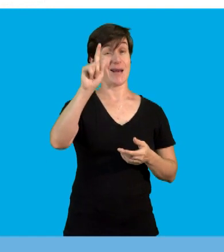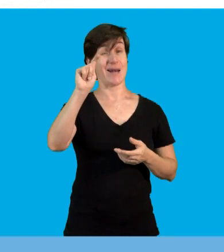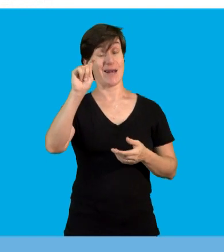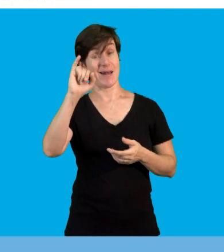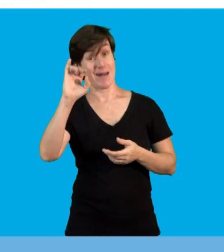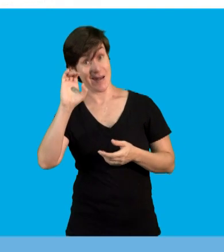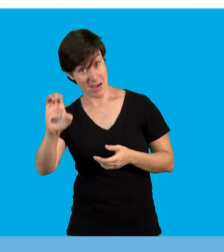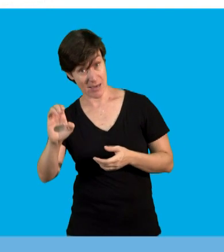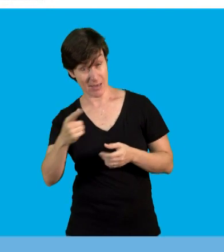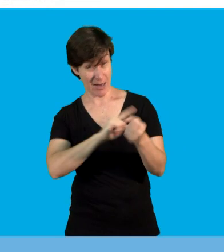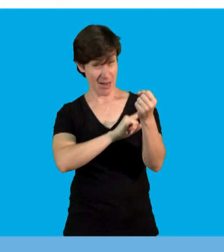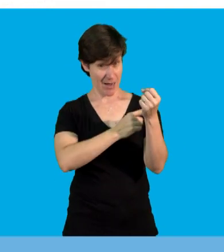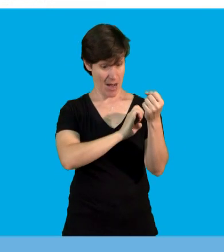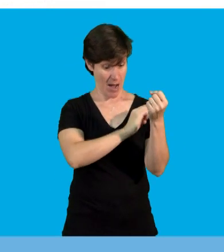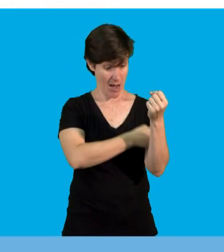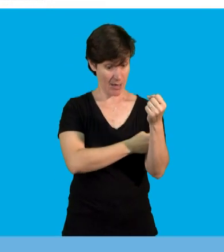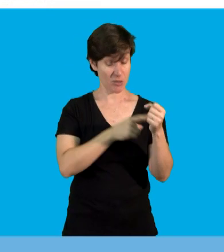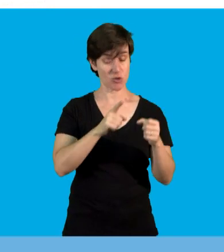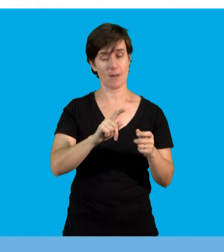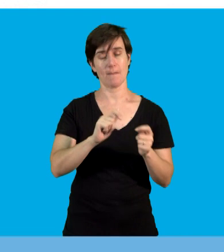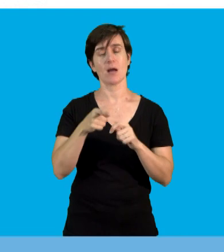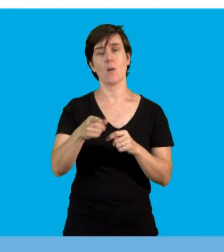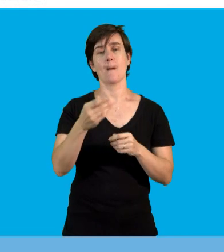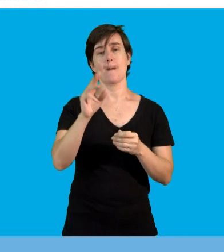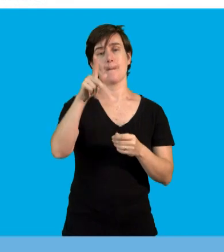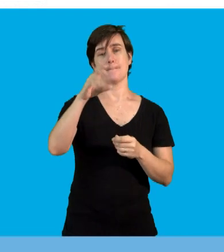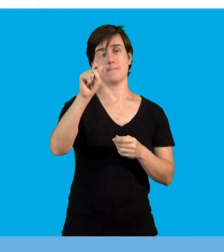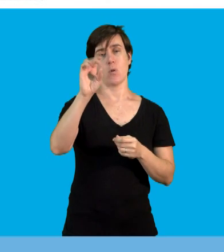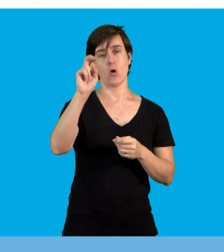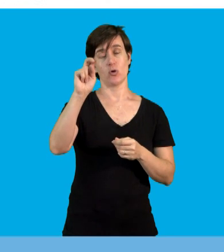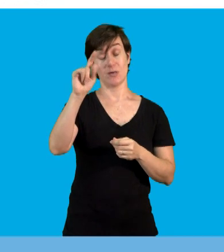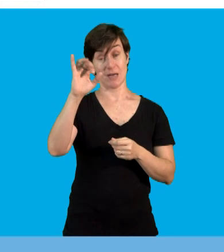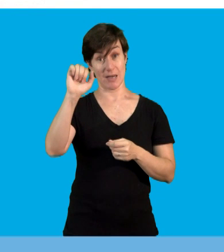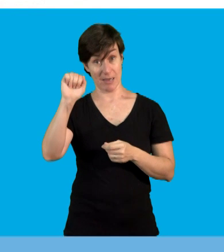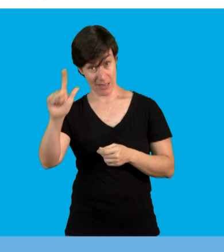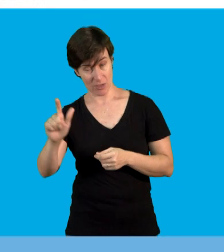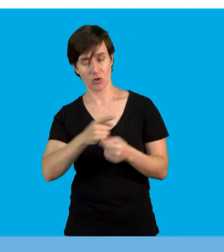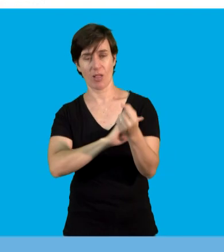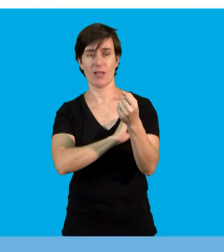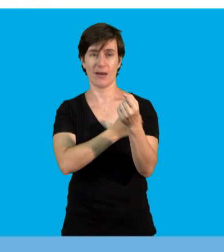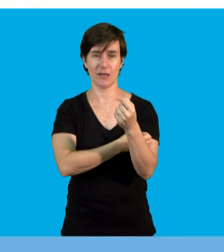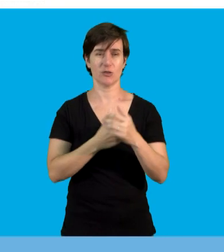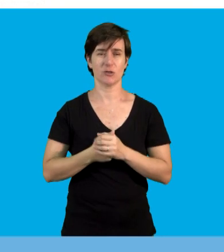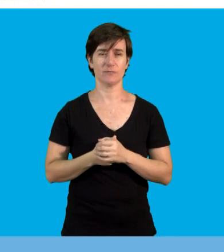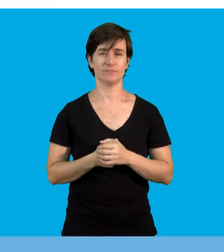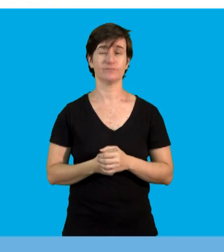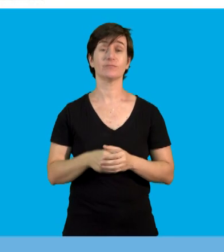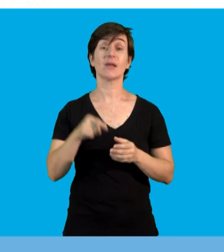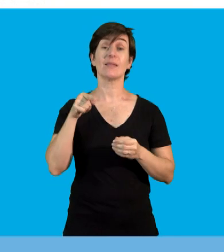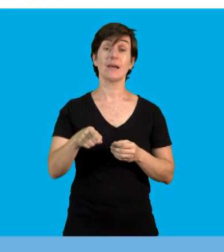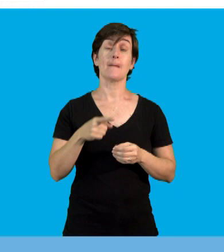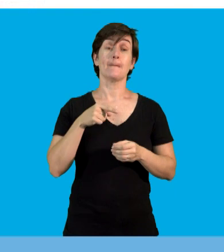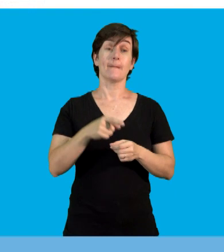into electrical potential energy. So as this generator, it is moving or rotating, it is going